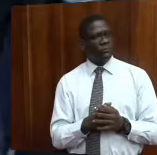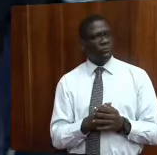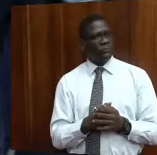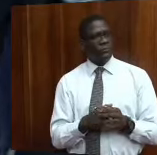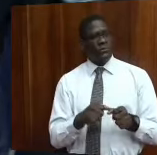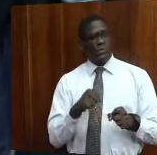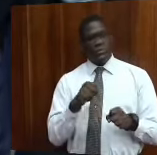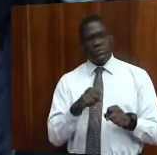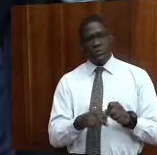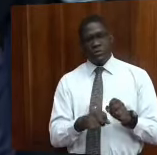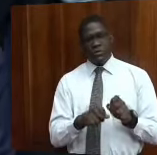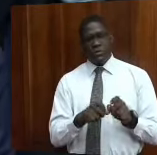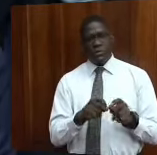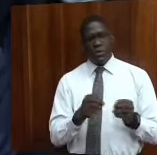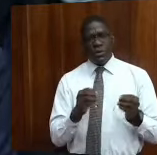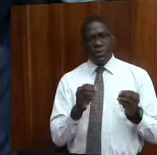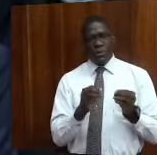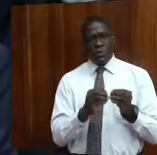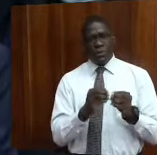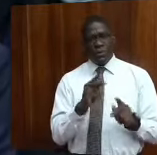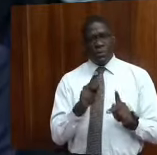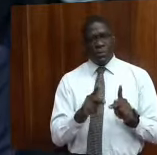disposable income of